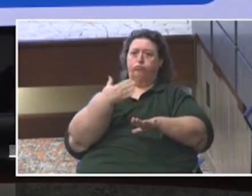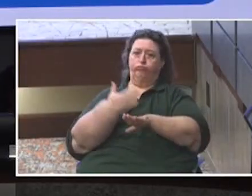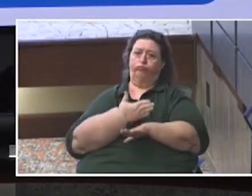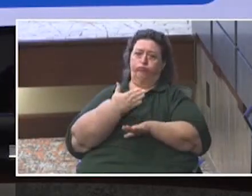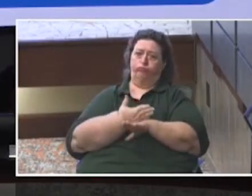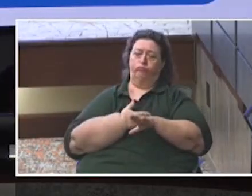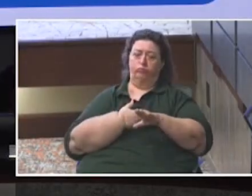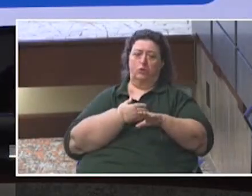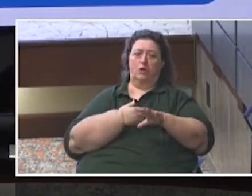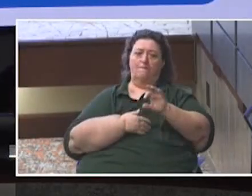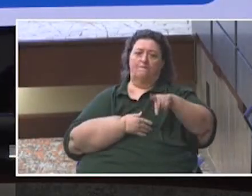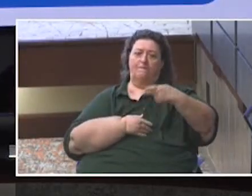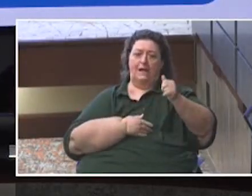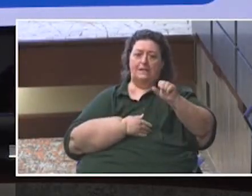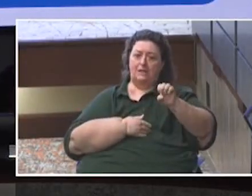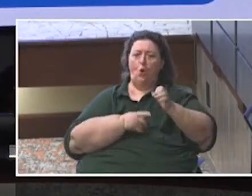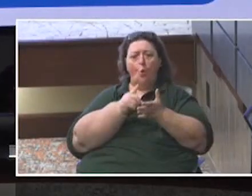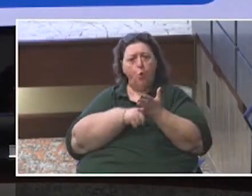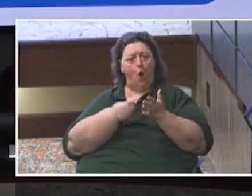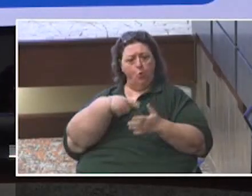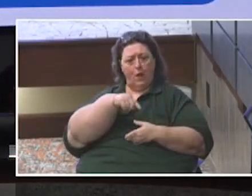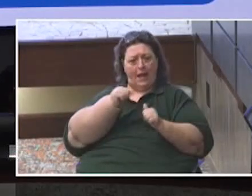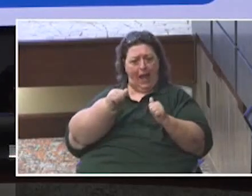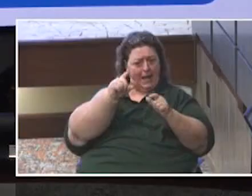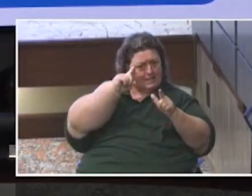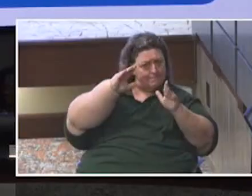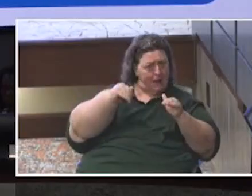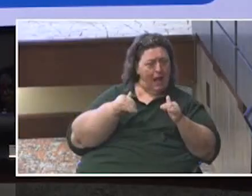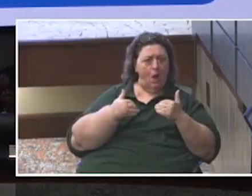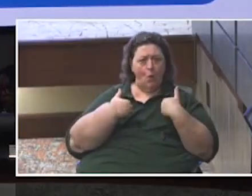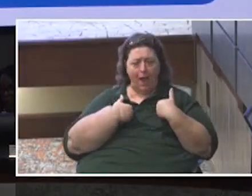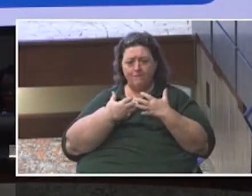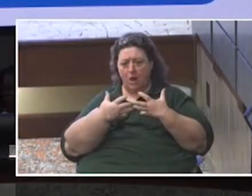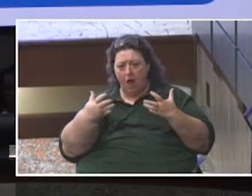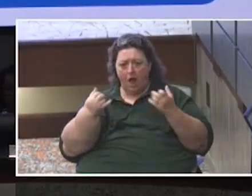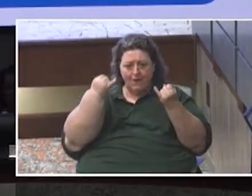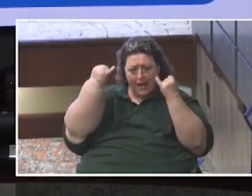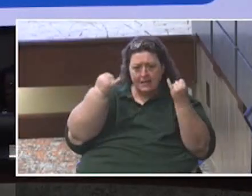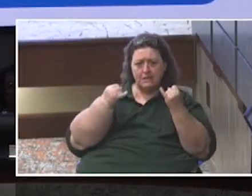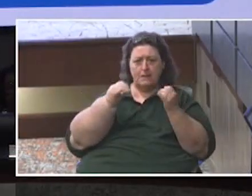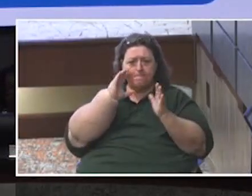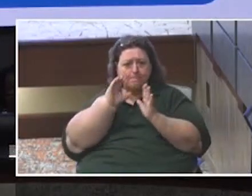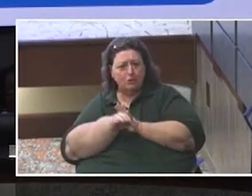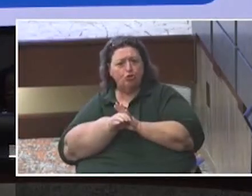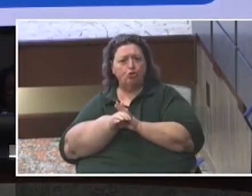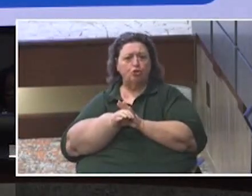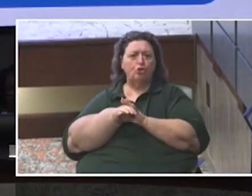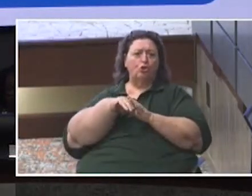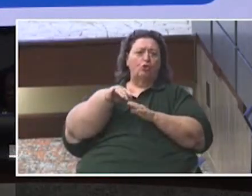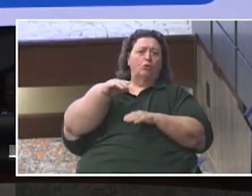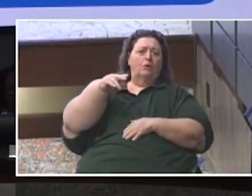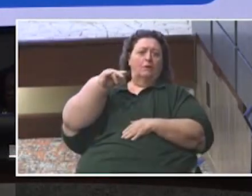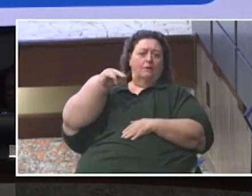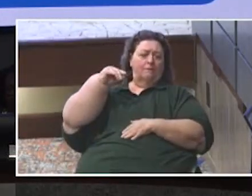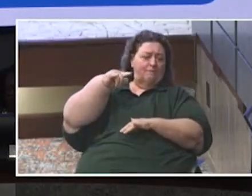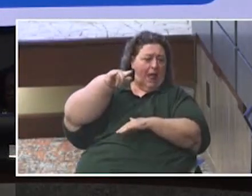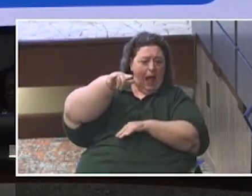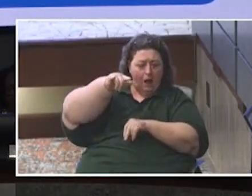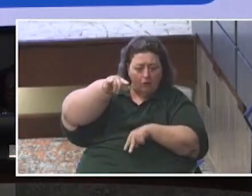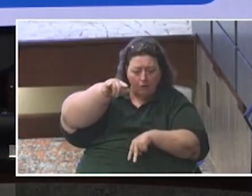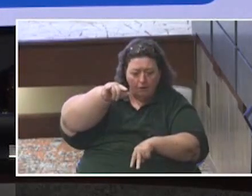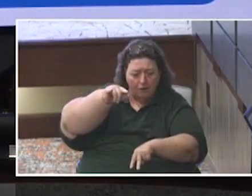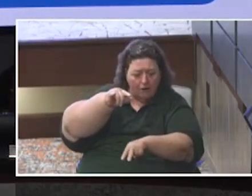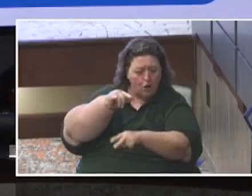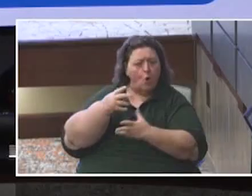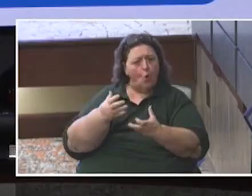to expect. We've talked about a lot of ideas, seen some beautiful pictures and some flyovers, but really want to give a firm idea